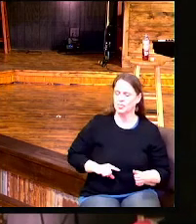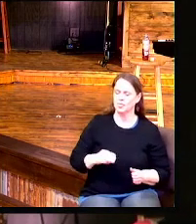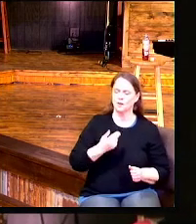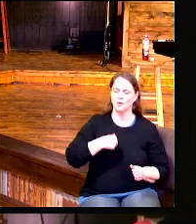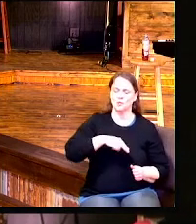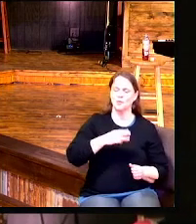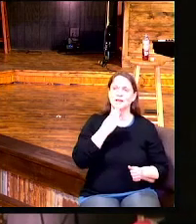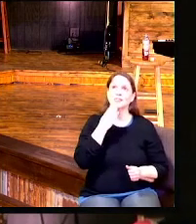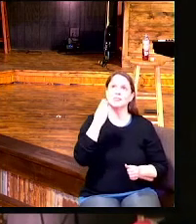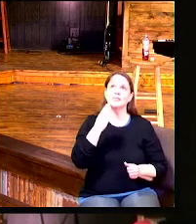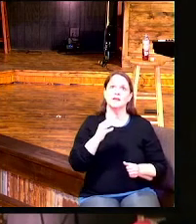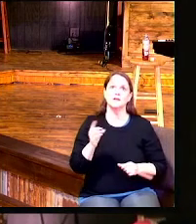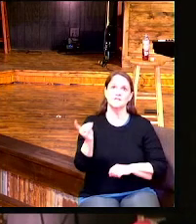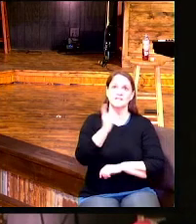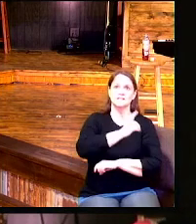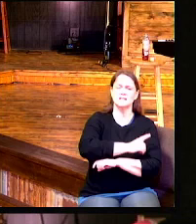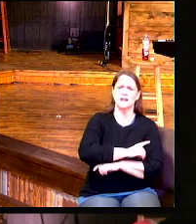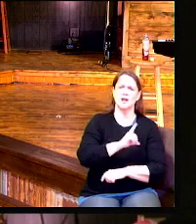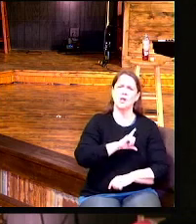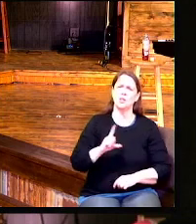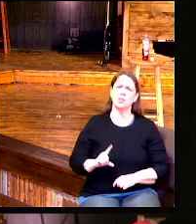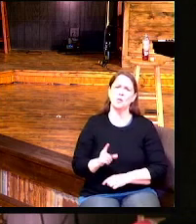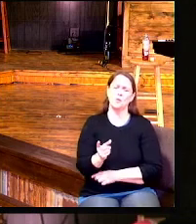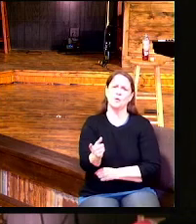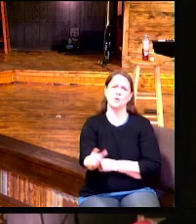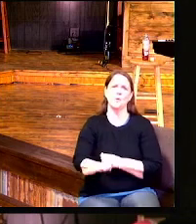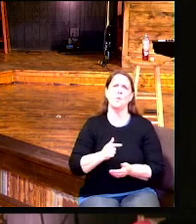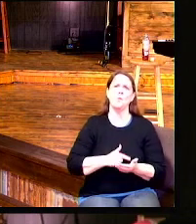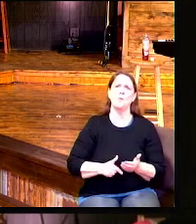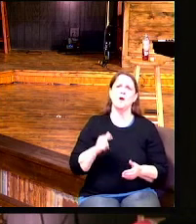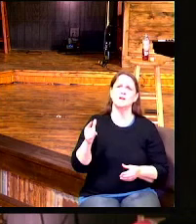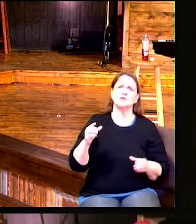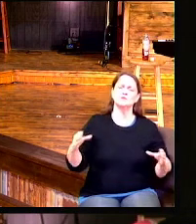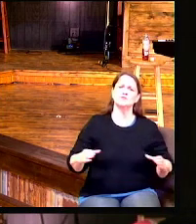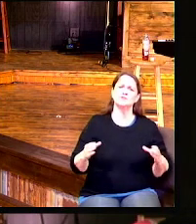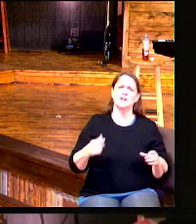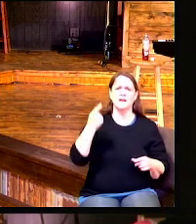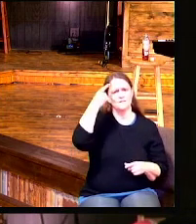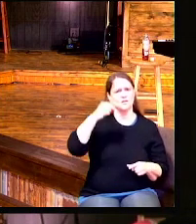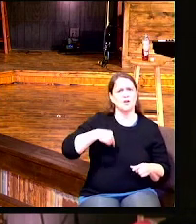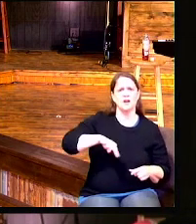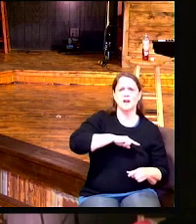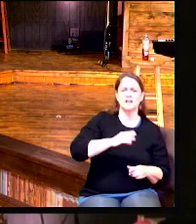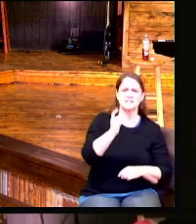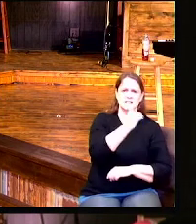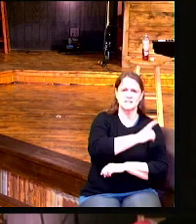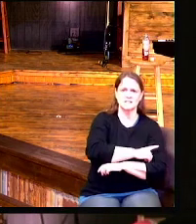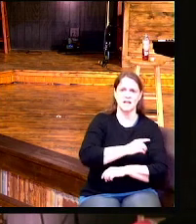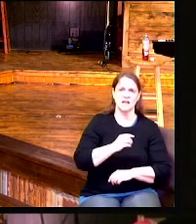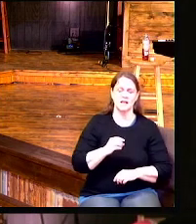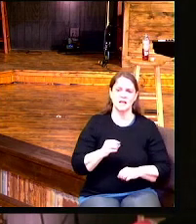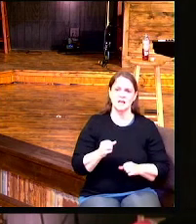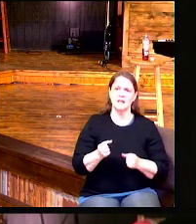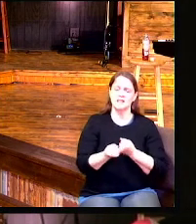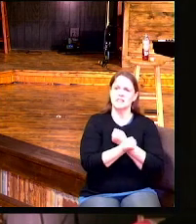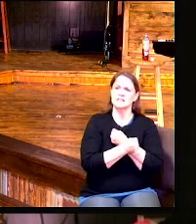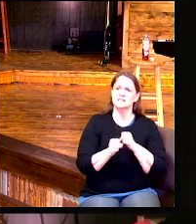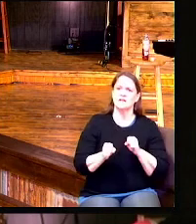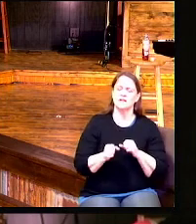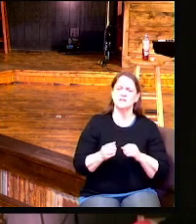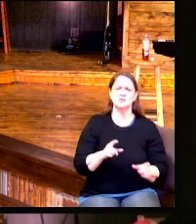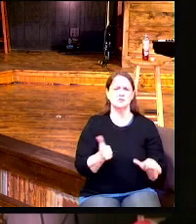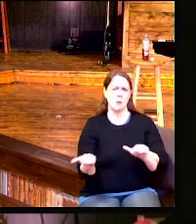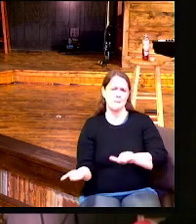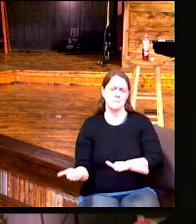this day. We thank you for, Lord, just what you've already done today. Lord, the salvations, the baptisms, Lord.